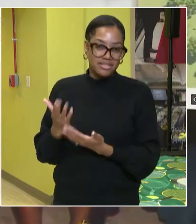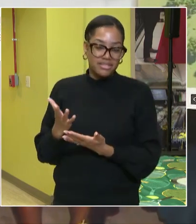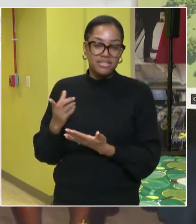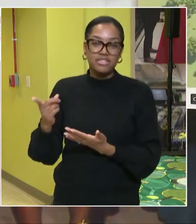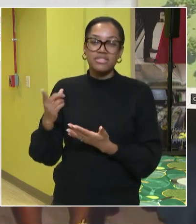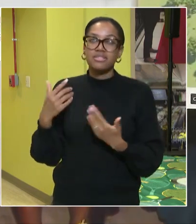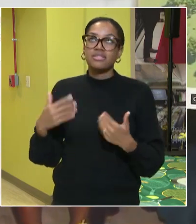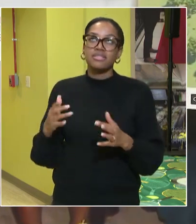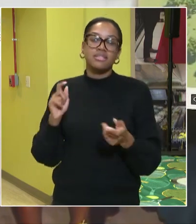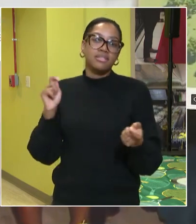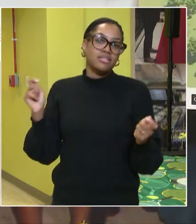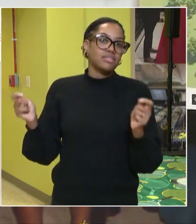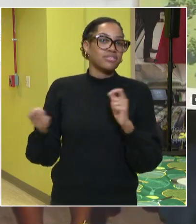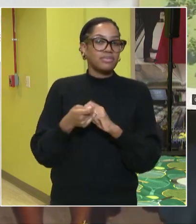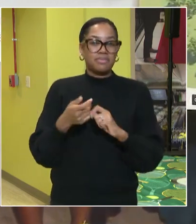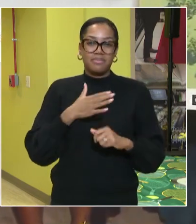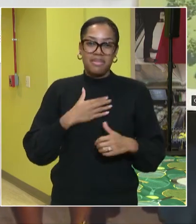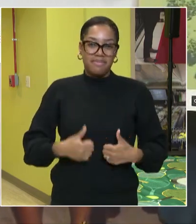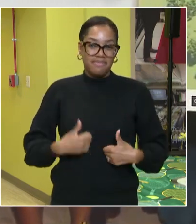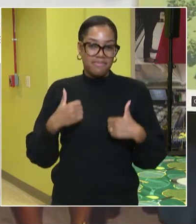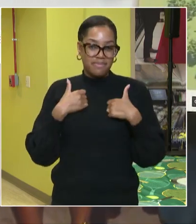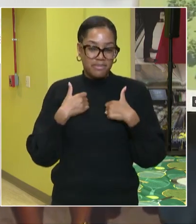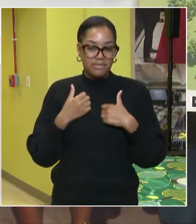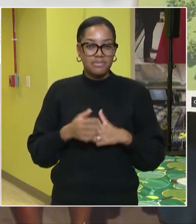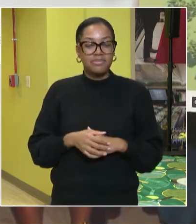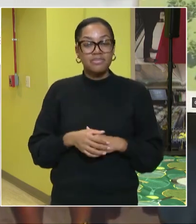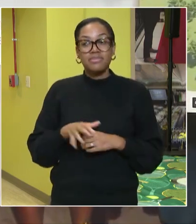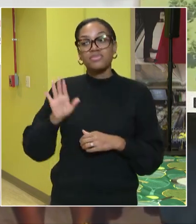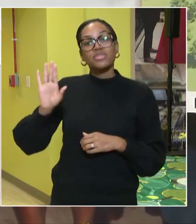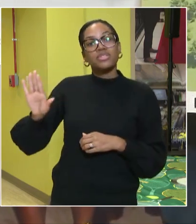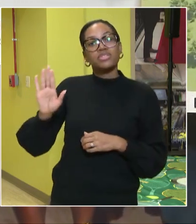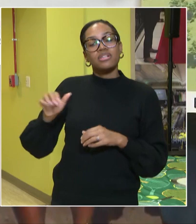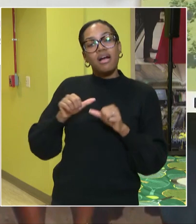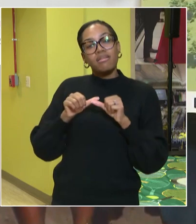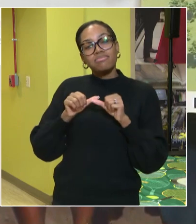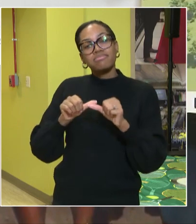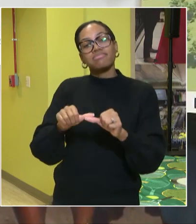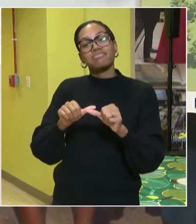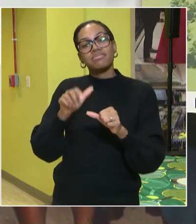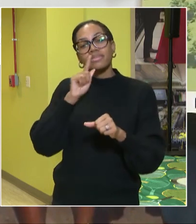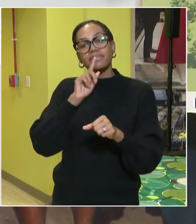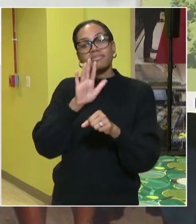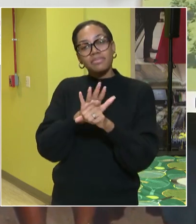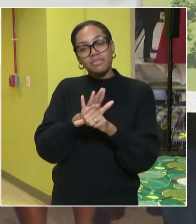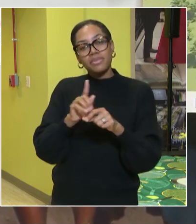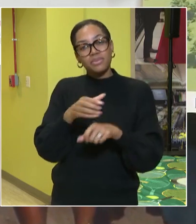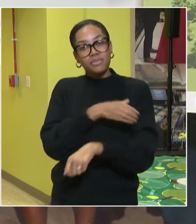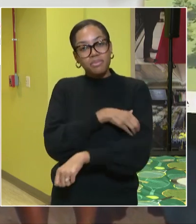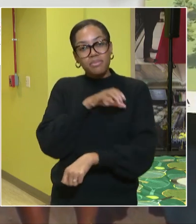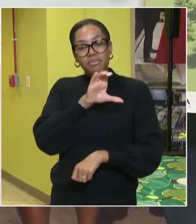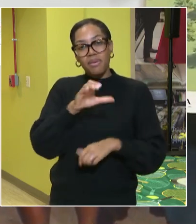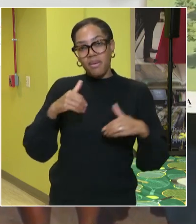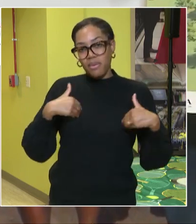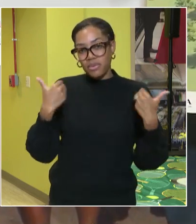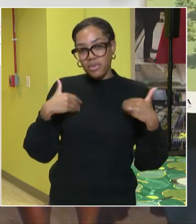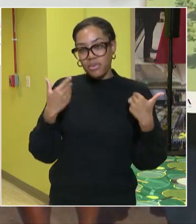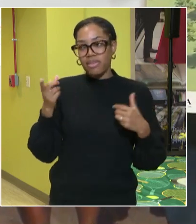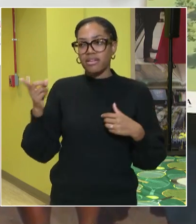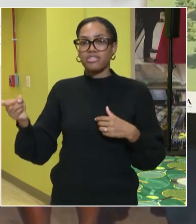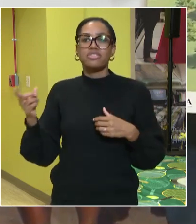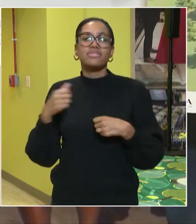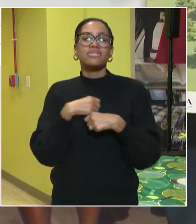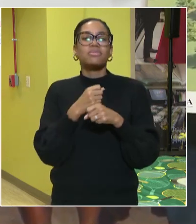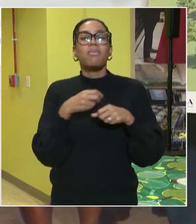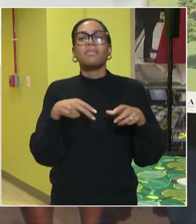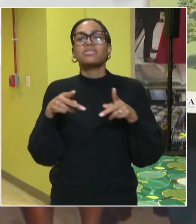a pivotal role in shaping my life. Through her unwavering commitment to empowering youth, she has opened doors that many of us could